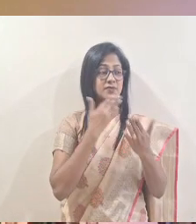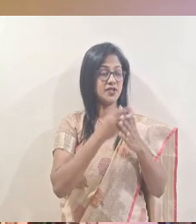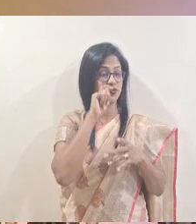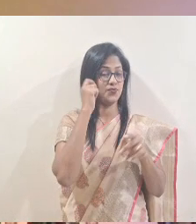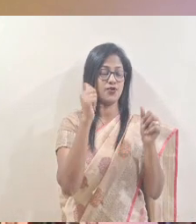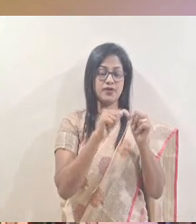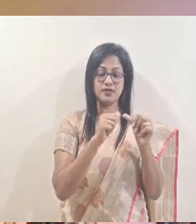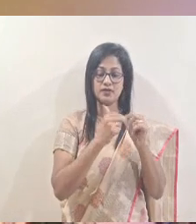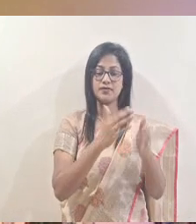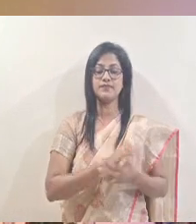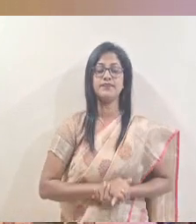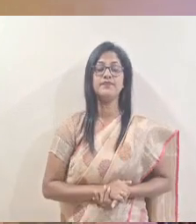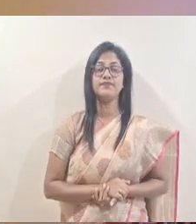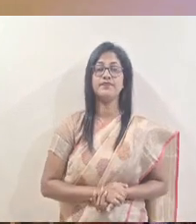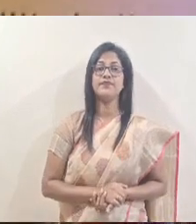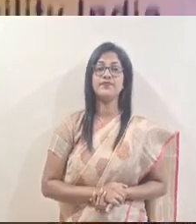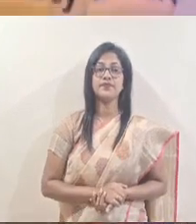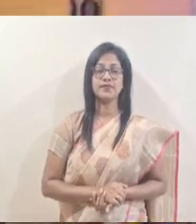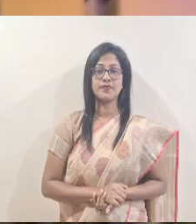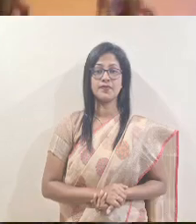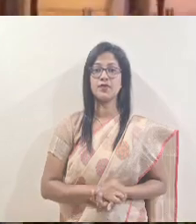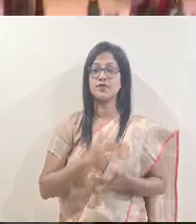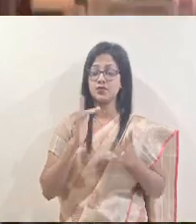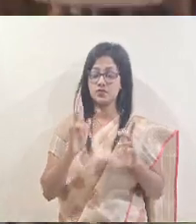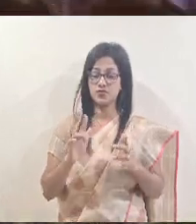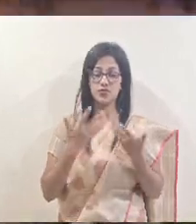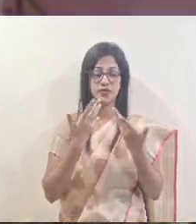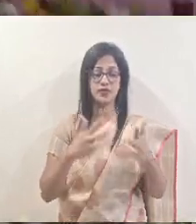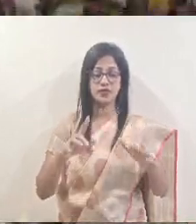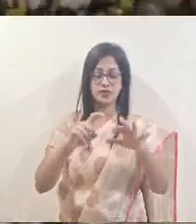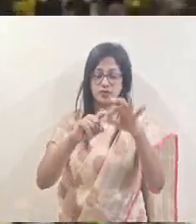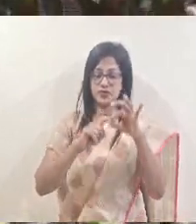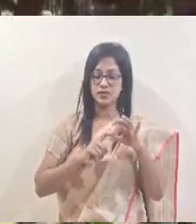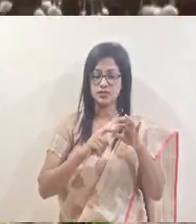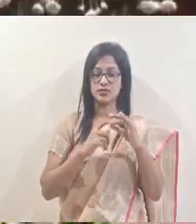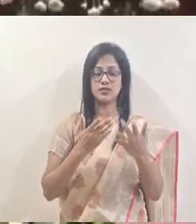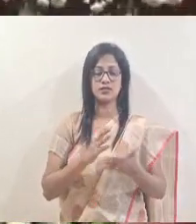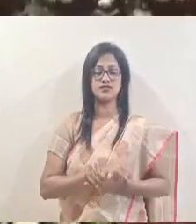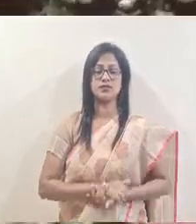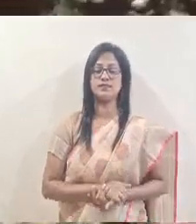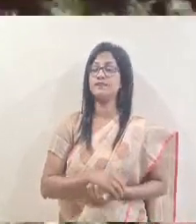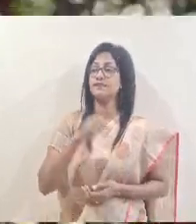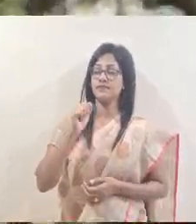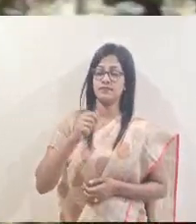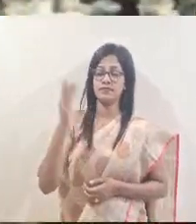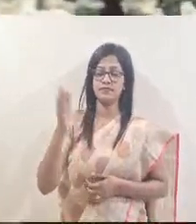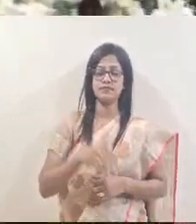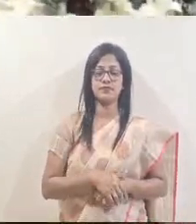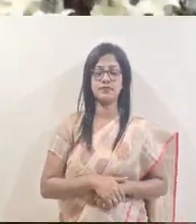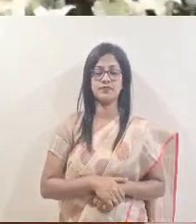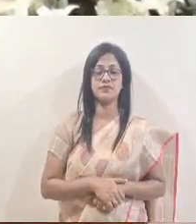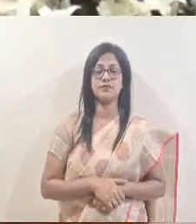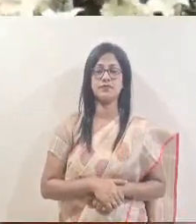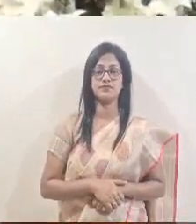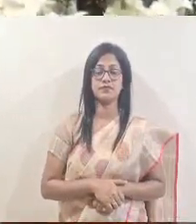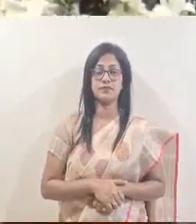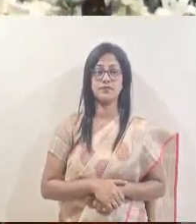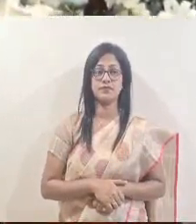Thank you, Aditya. So, any questions? Yeah.